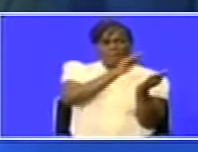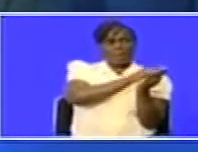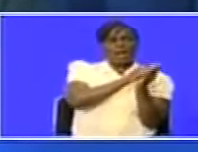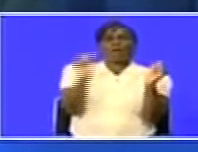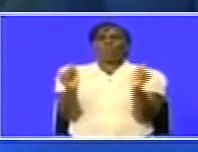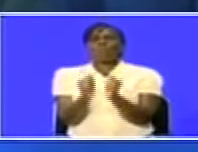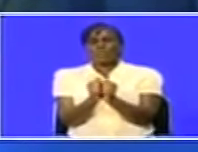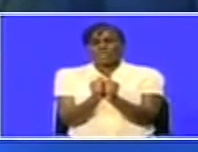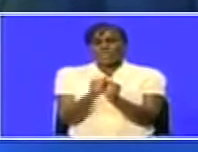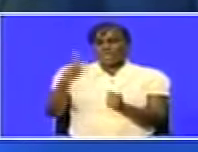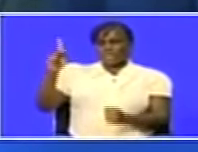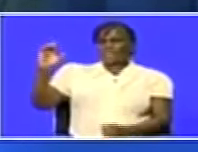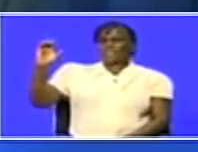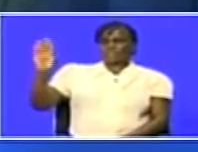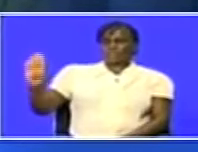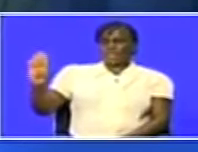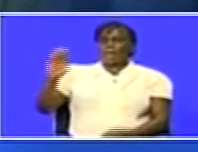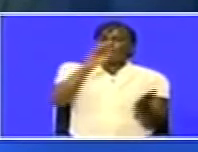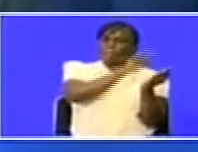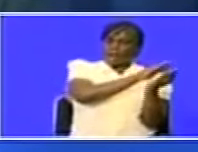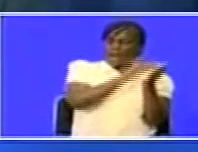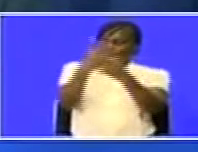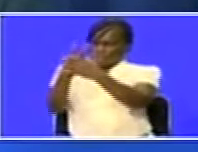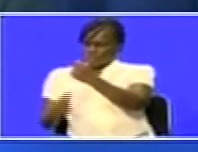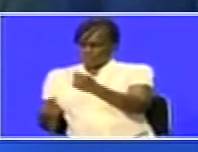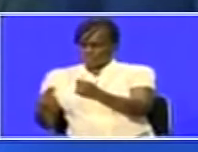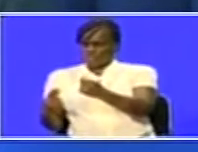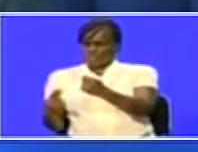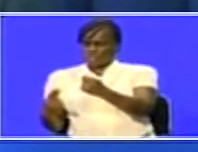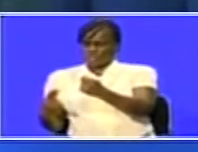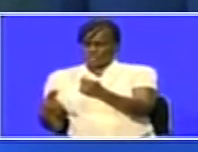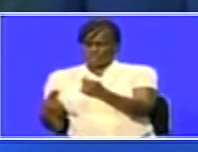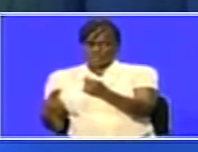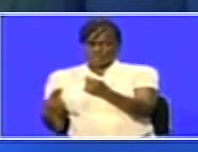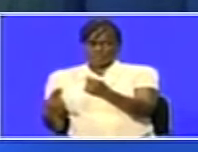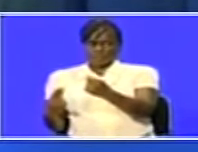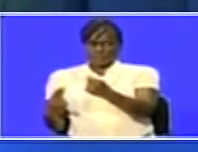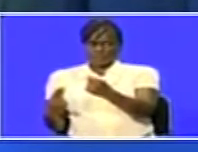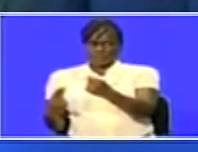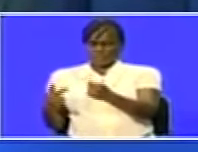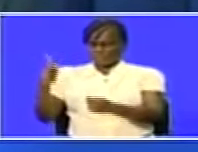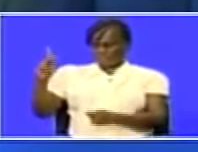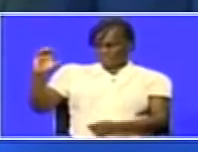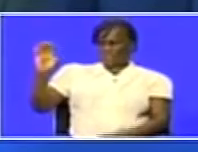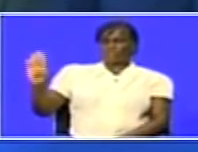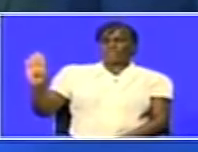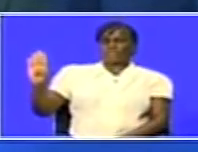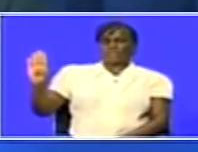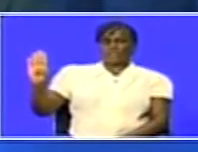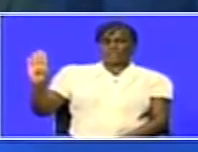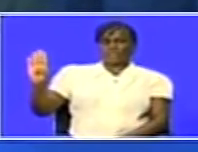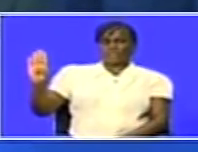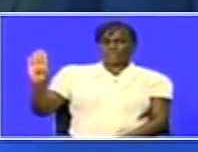with KCB Bank Kenya Limited, which I'll just call KCB,